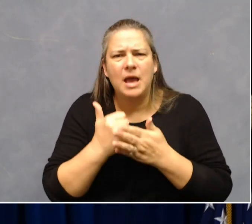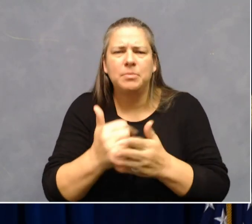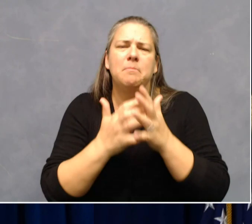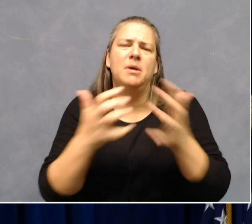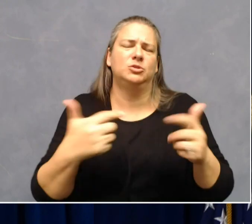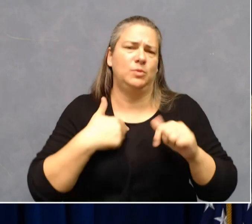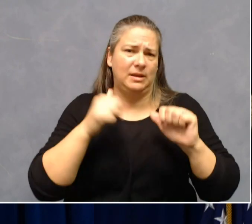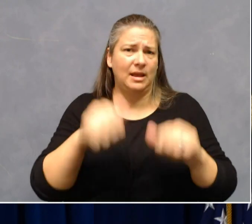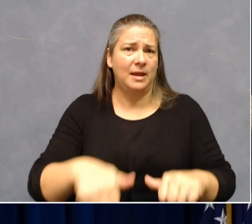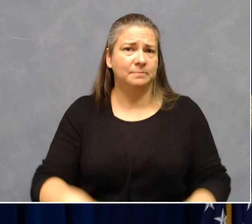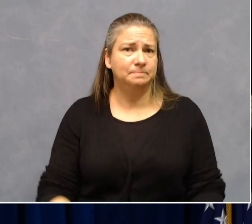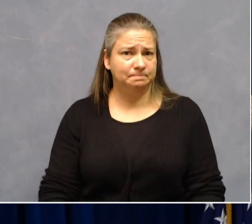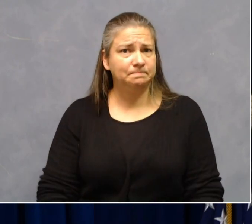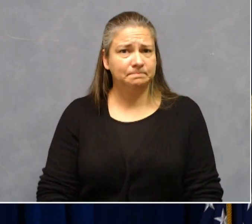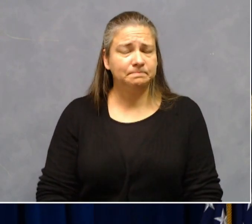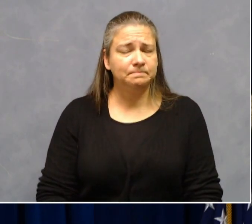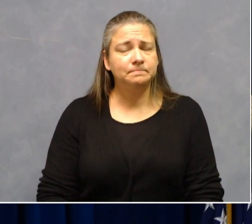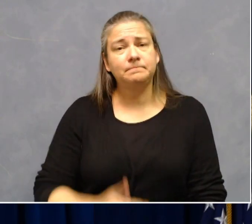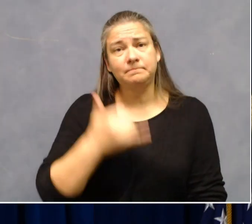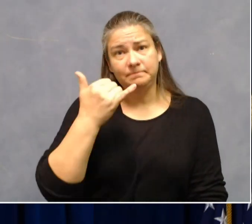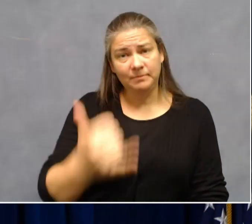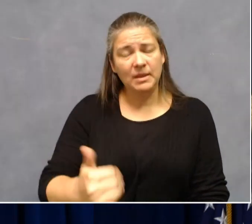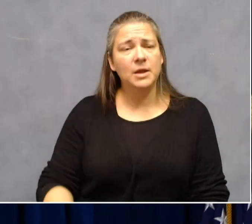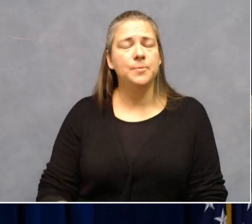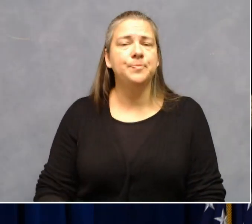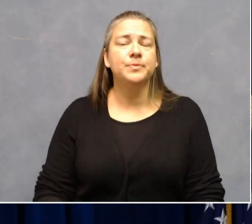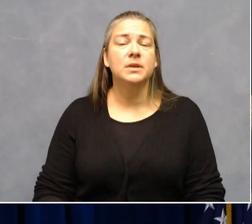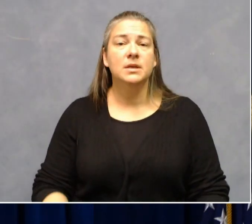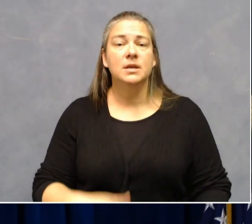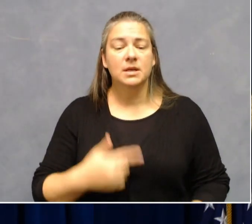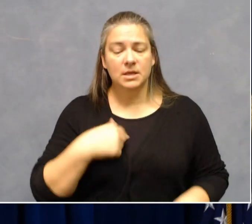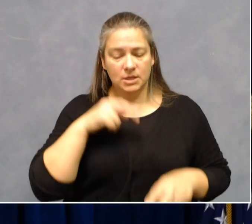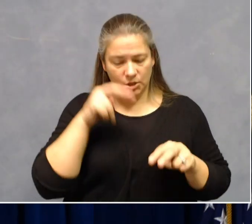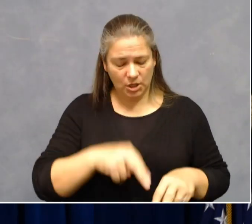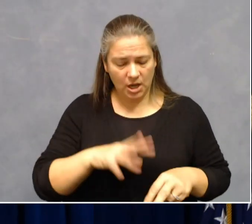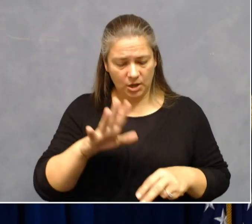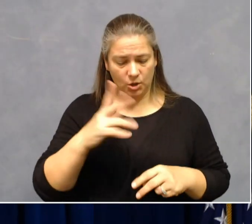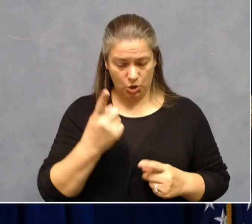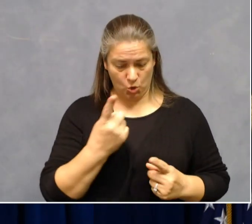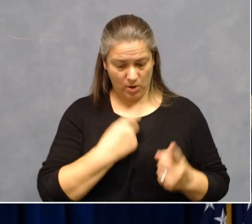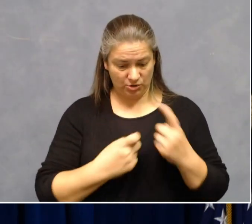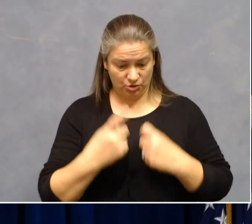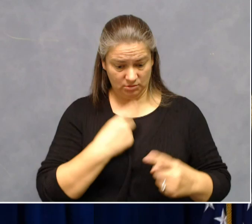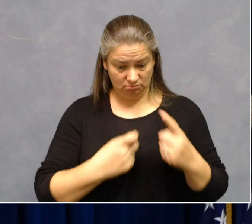With that, I'm going to turn to the questions that have been submitted.